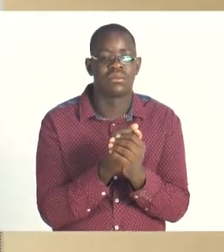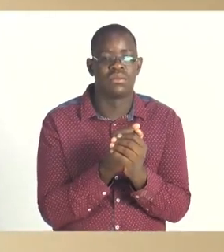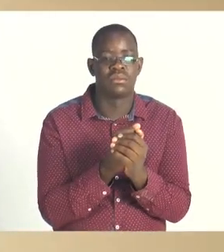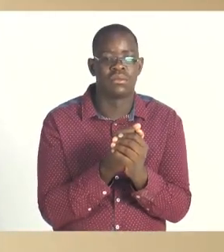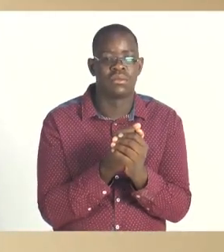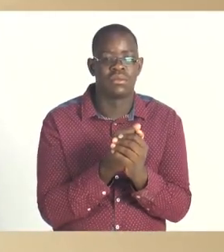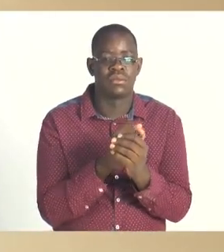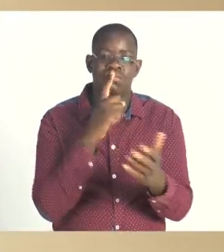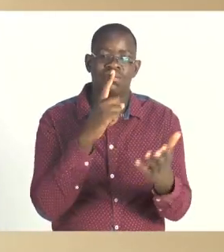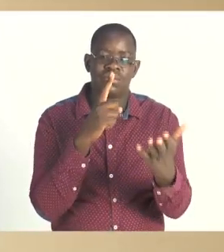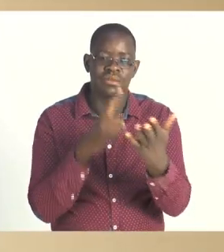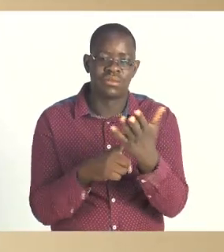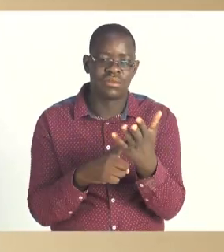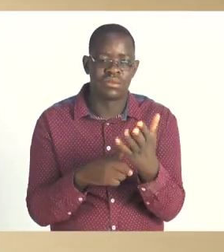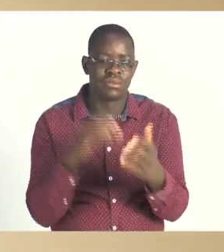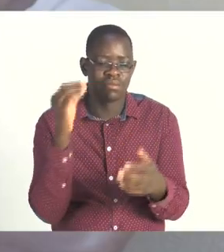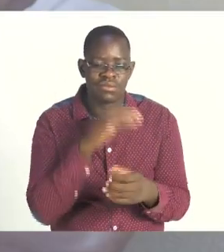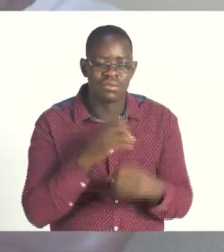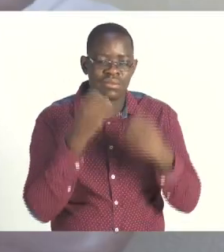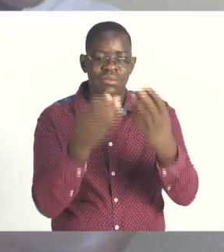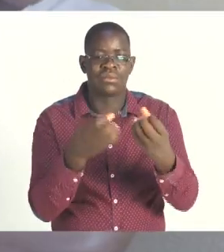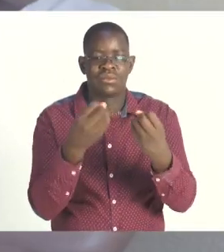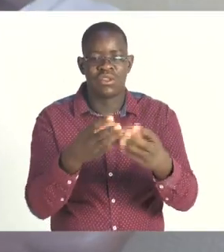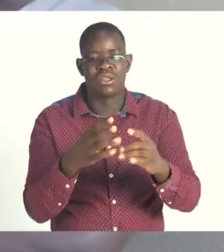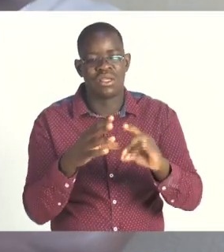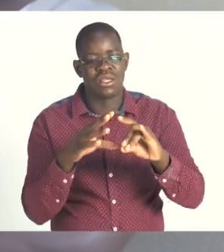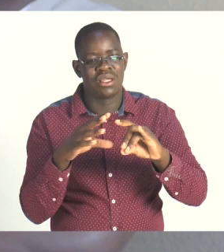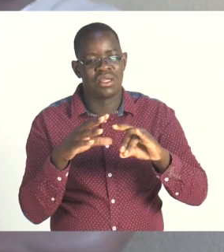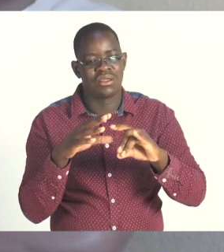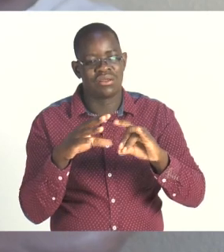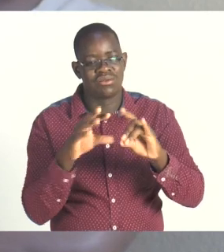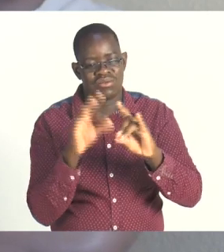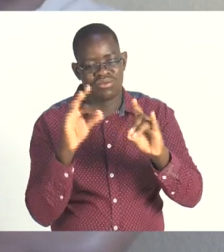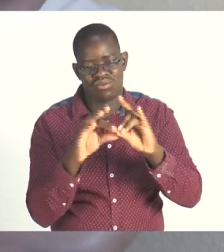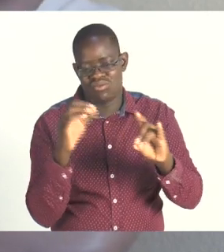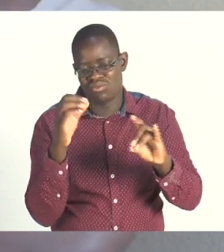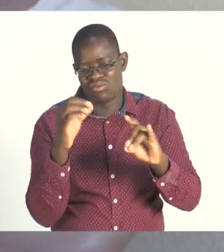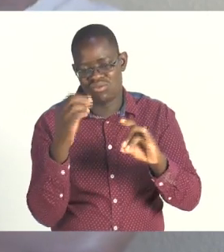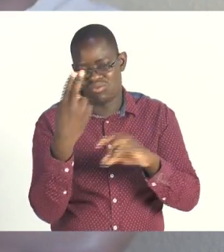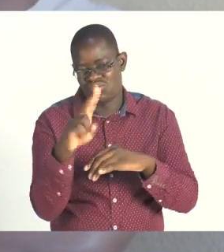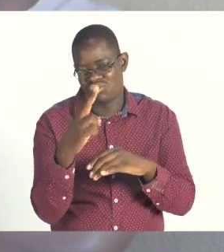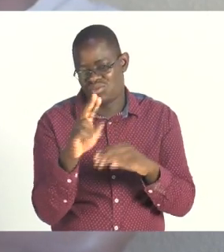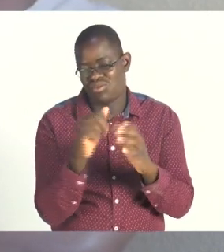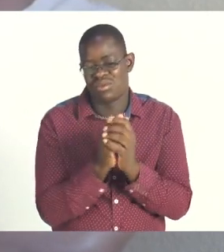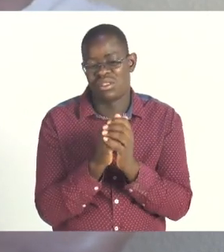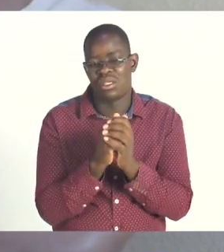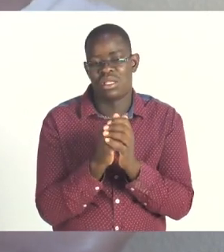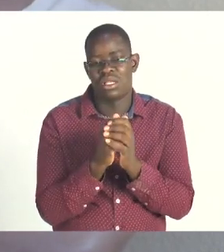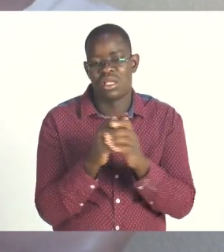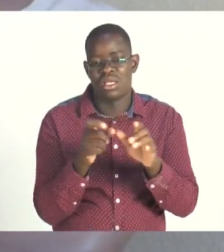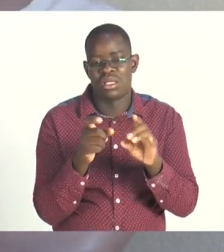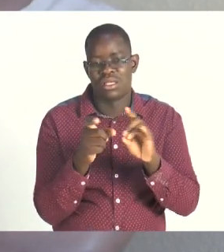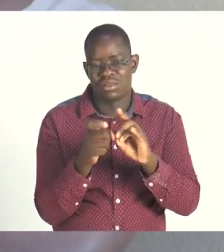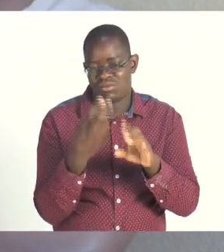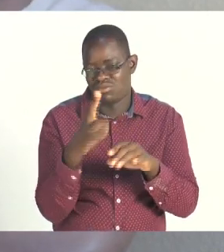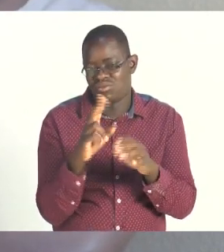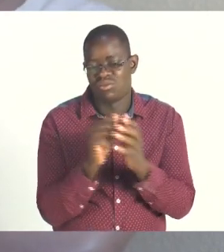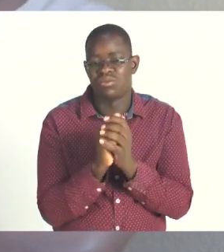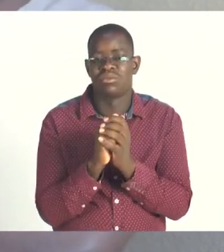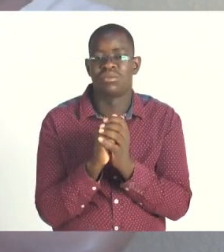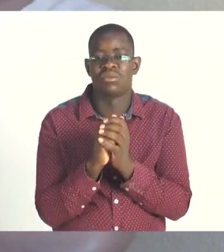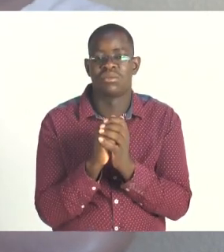I promise you, we're not just fattening them up like pigs for slaughter. You should have just said so in the first place when I had